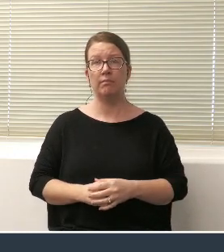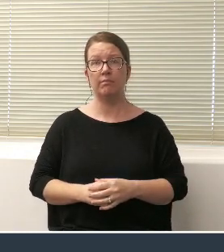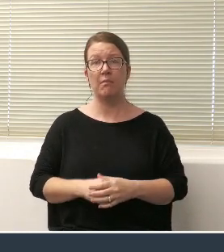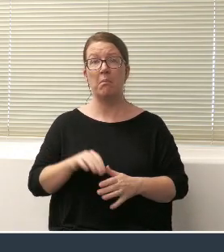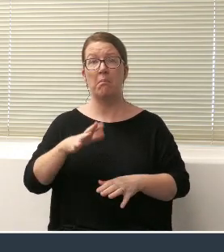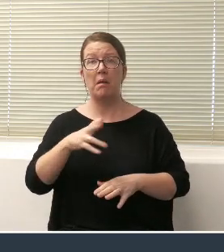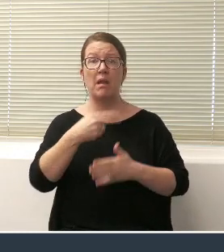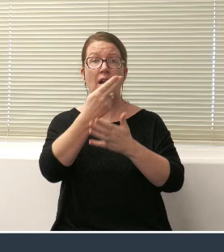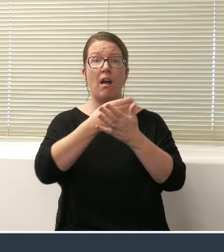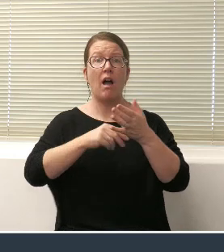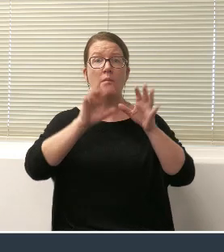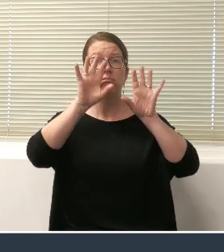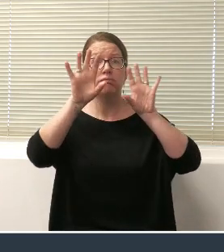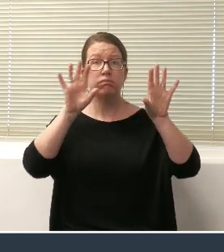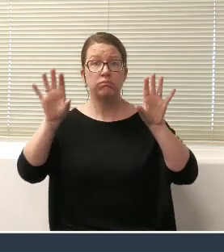artwork